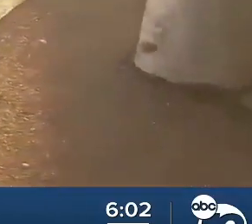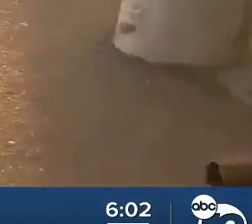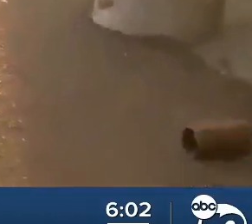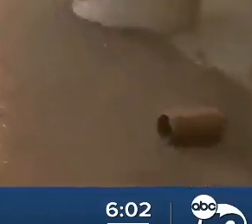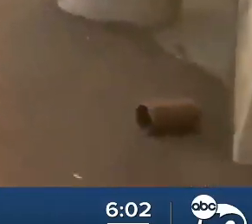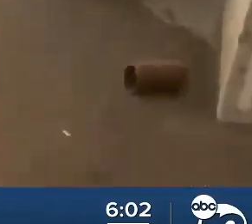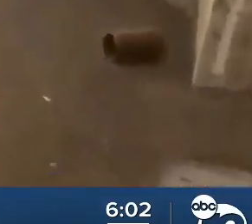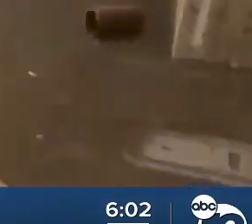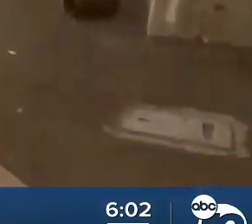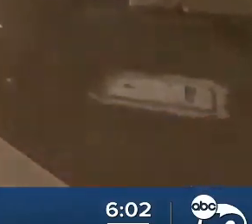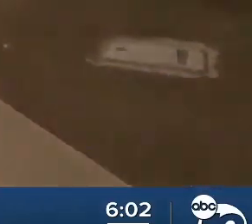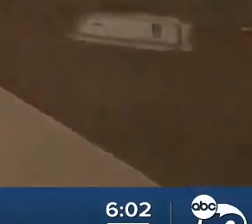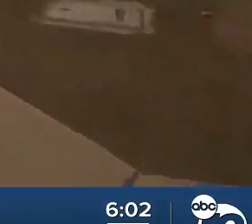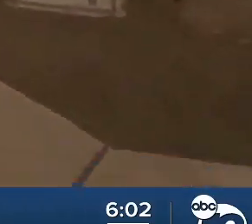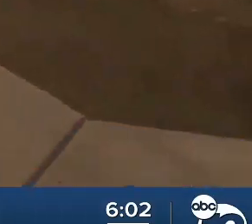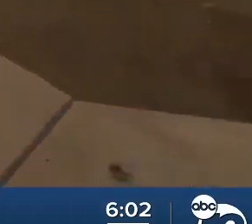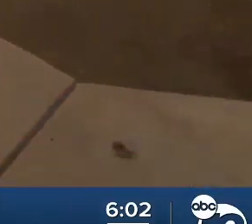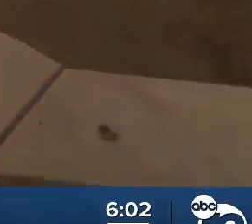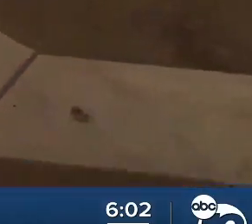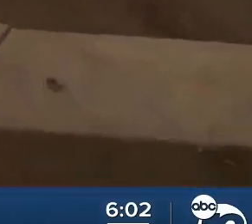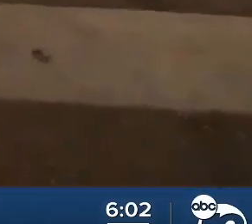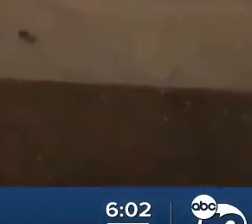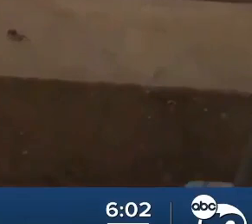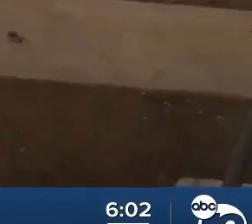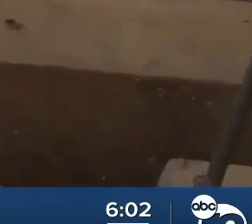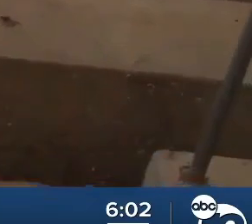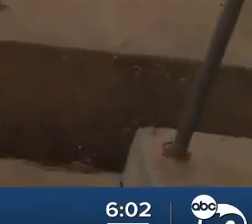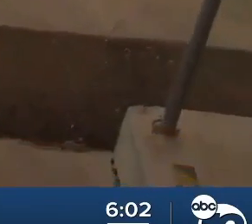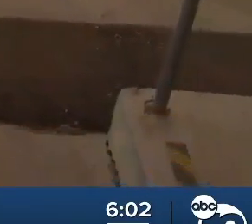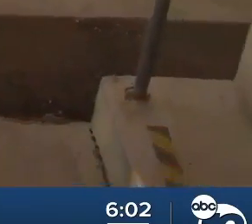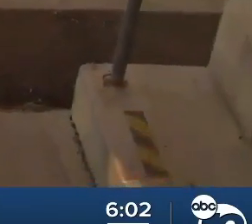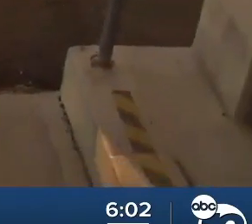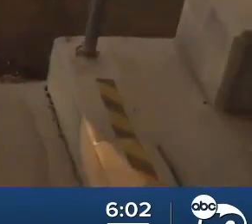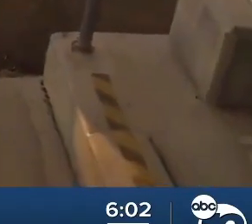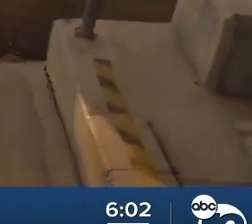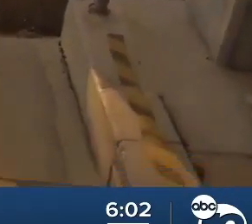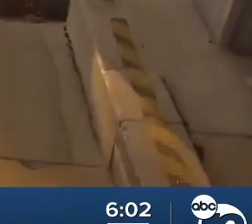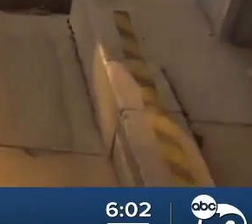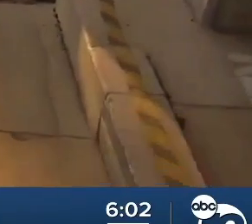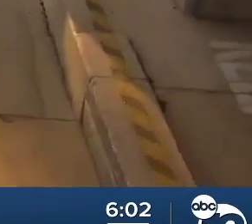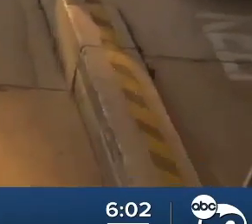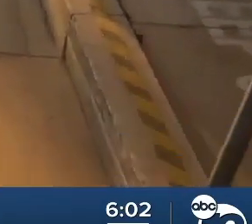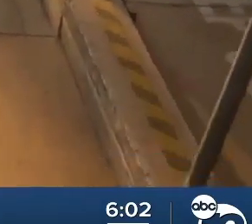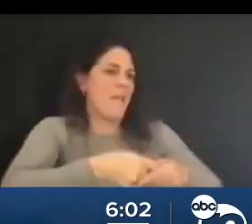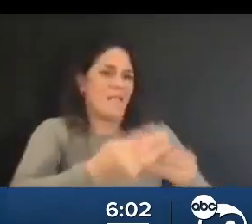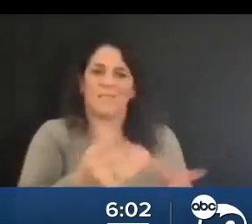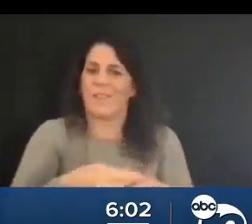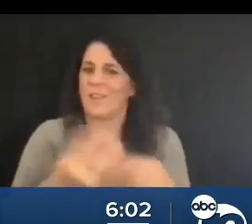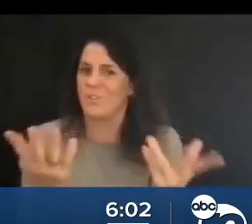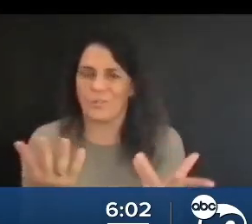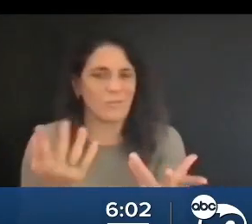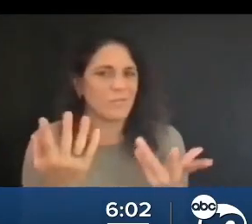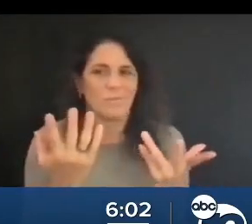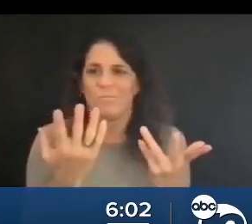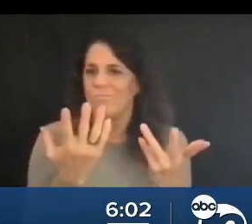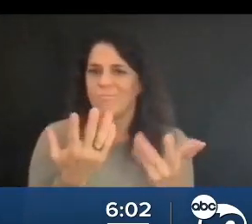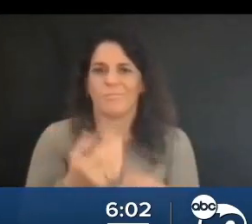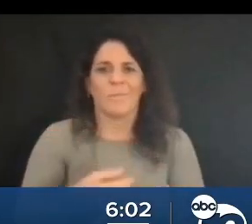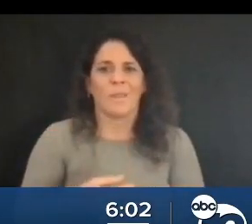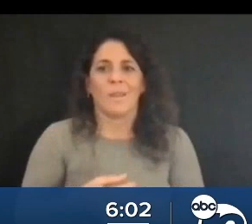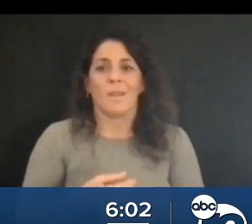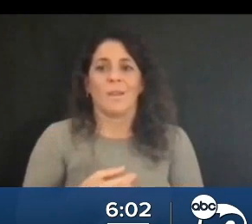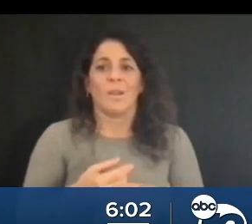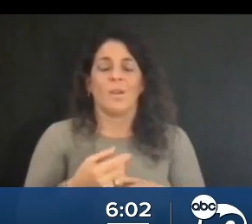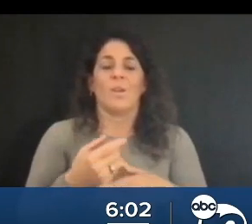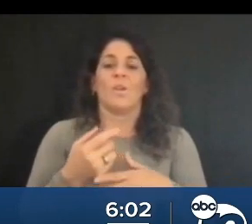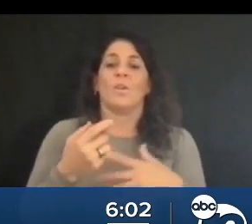knowing when more are on the way, we asked her if she thinks the county's been allocated a fair number of doses. We are consistent with a